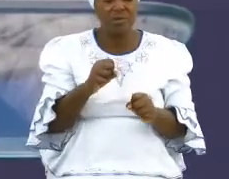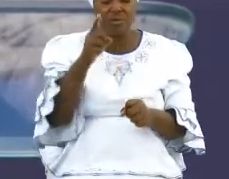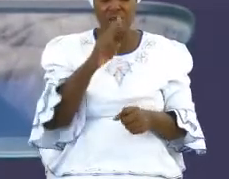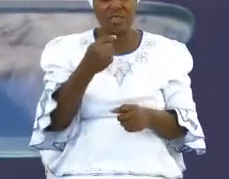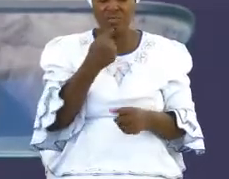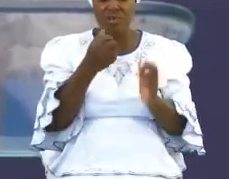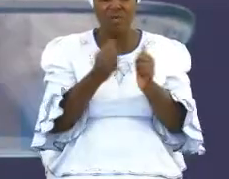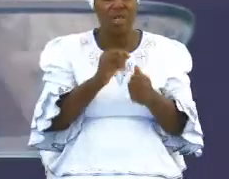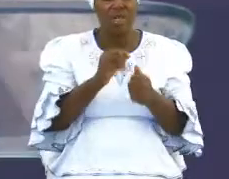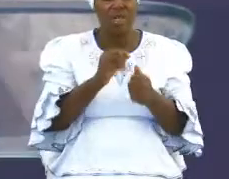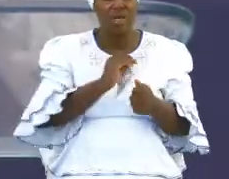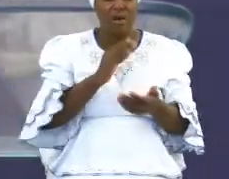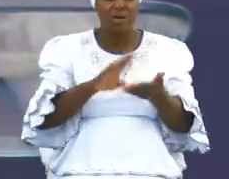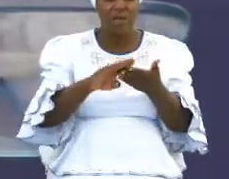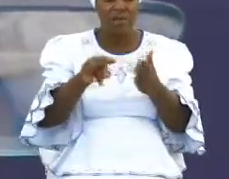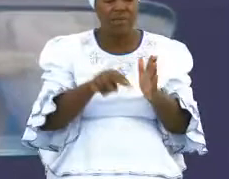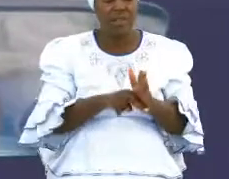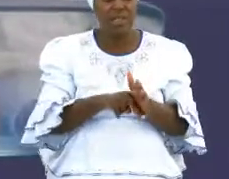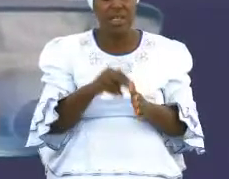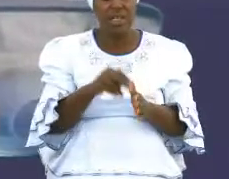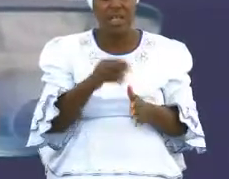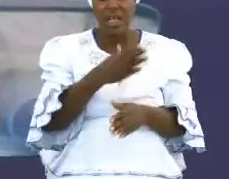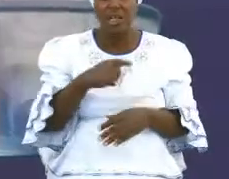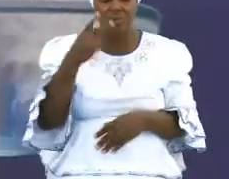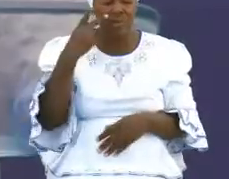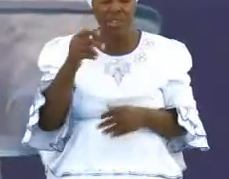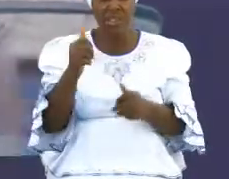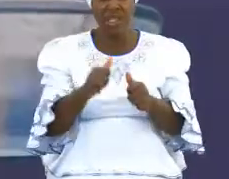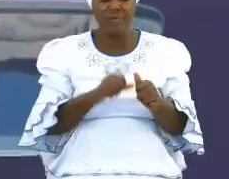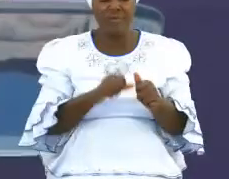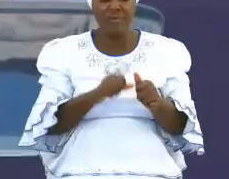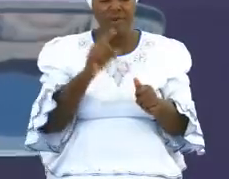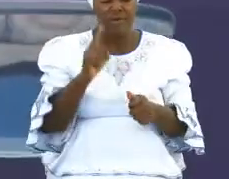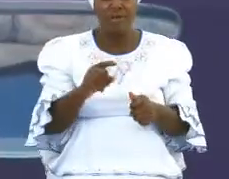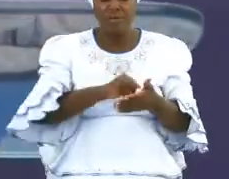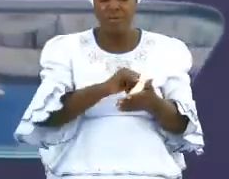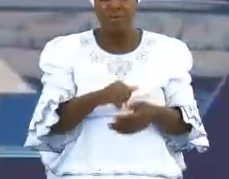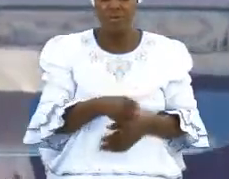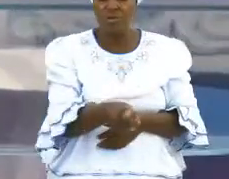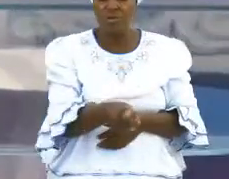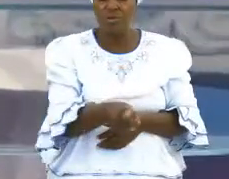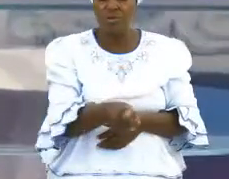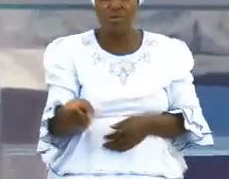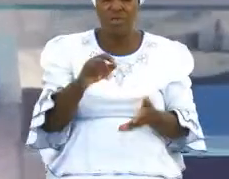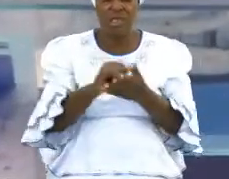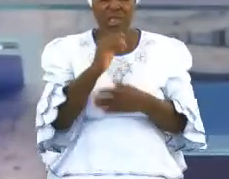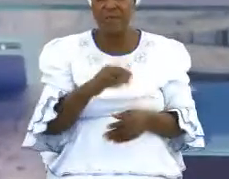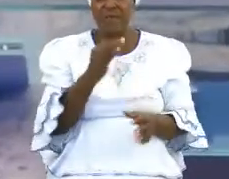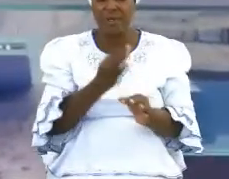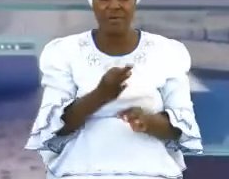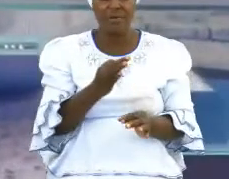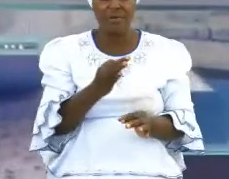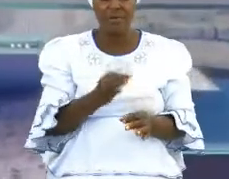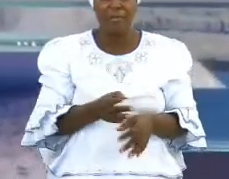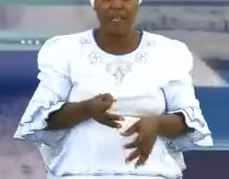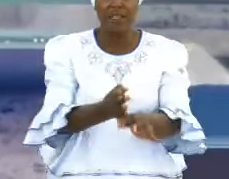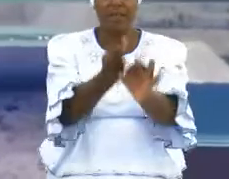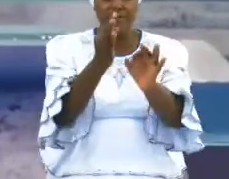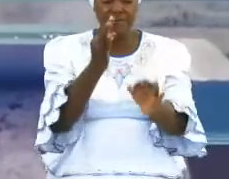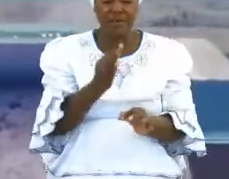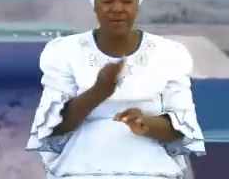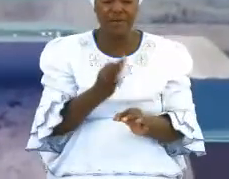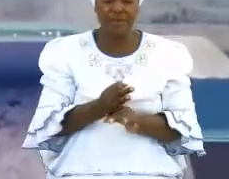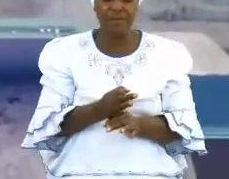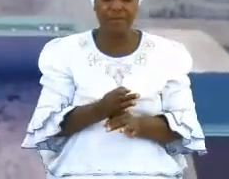And you see everyone, those who are sincere, and those who have called upon you, those who